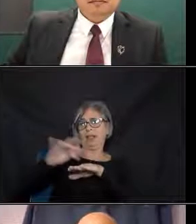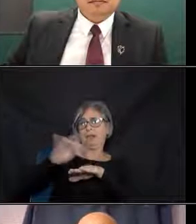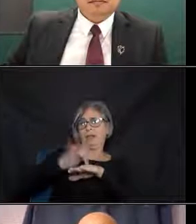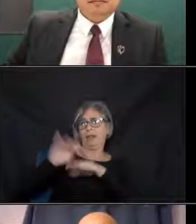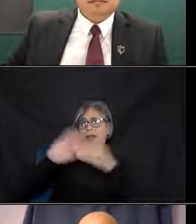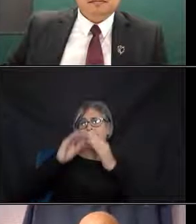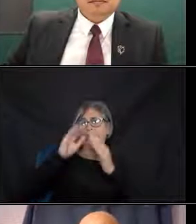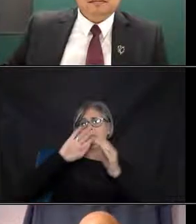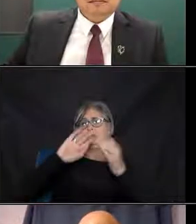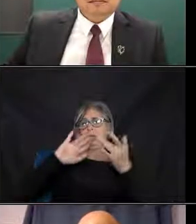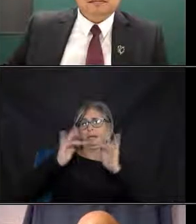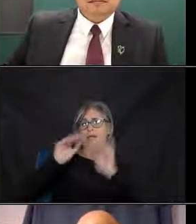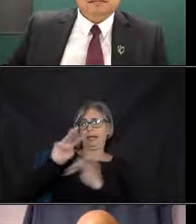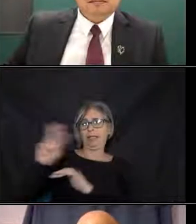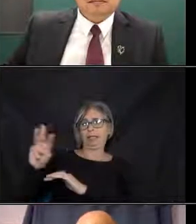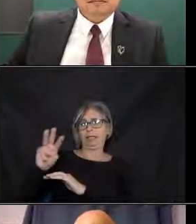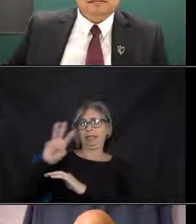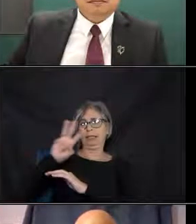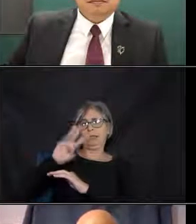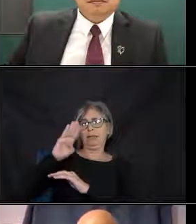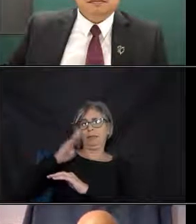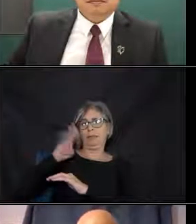City of Boynton Beach's website at